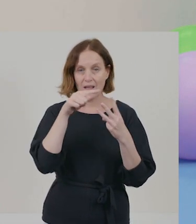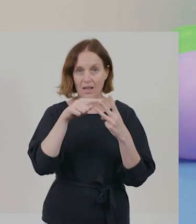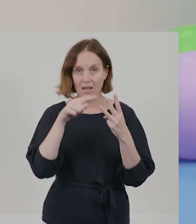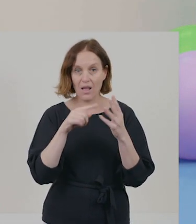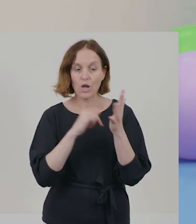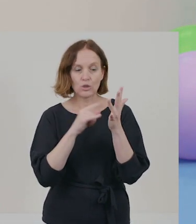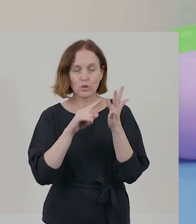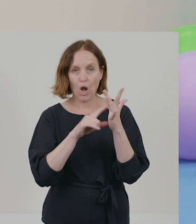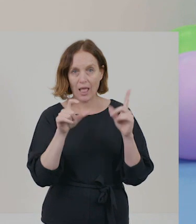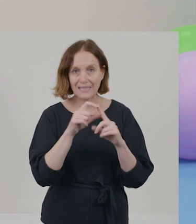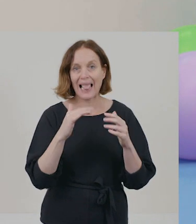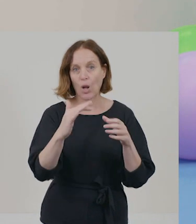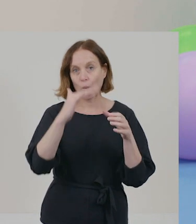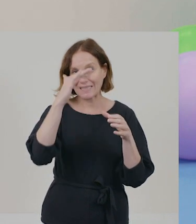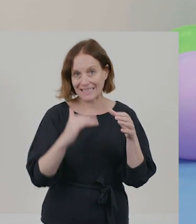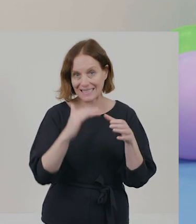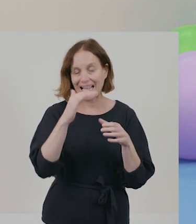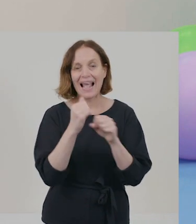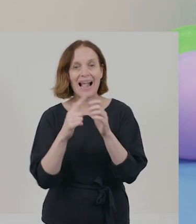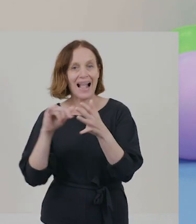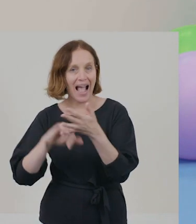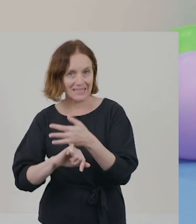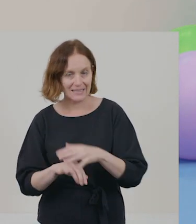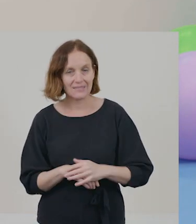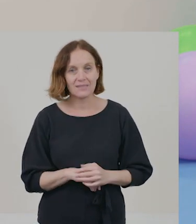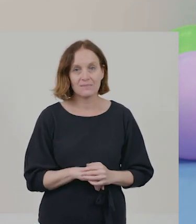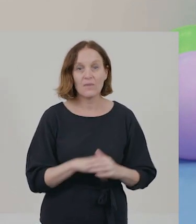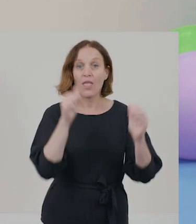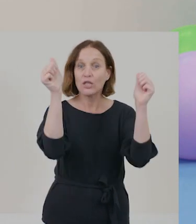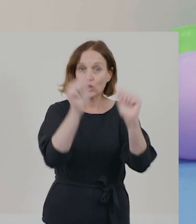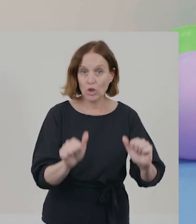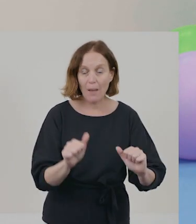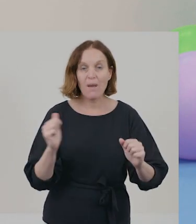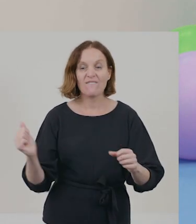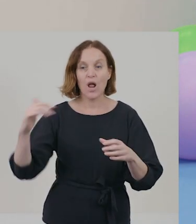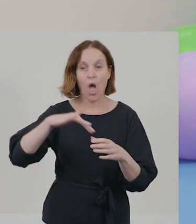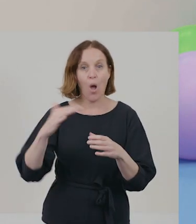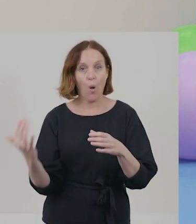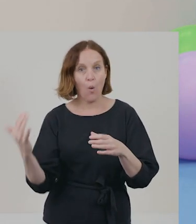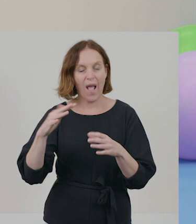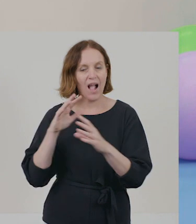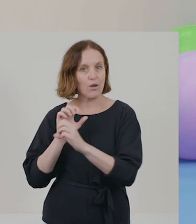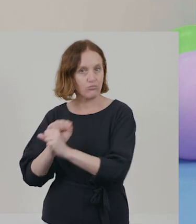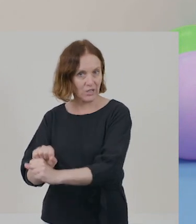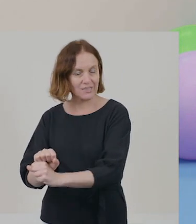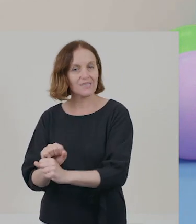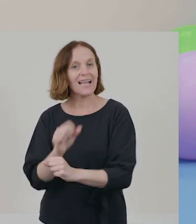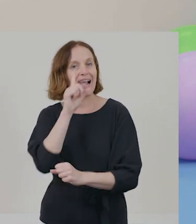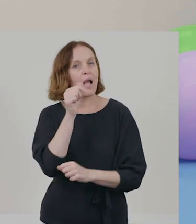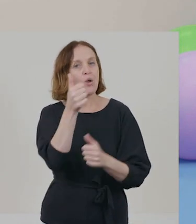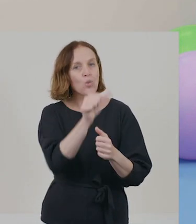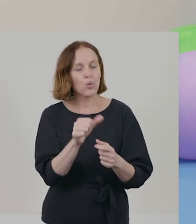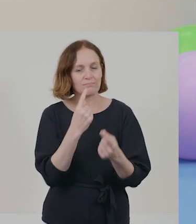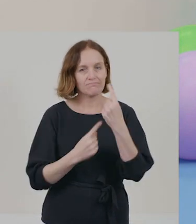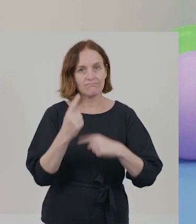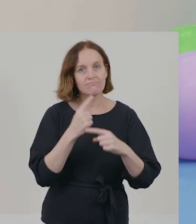states of matter are solid, liquid and gas, and the properties of shape, flow and compressibility can be